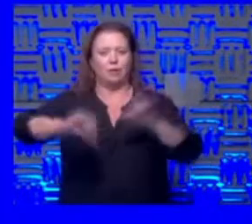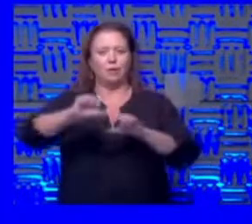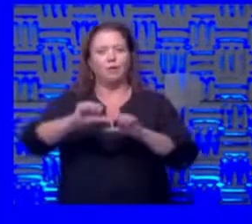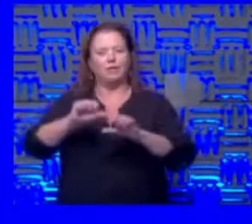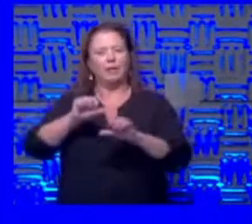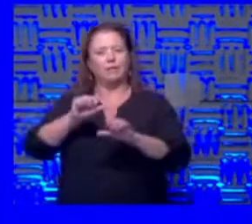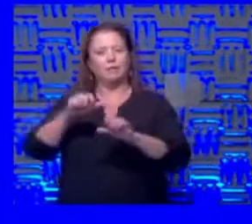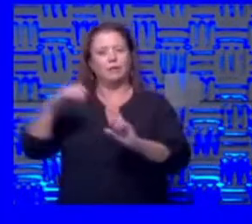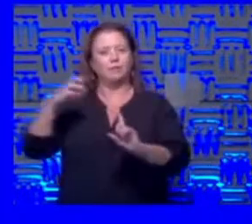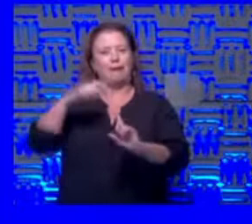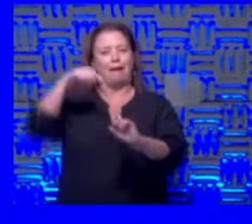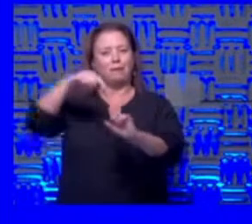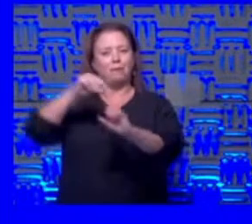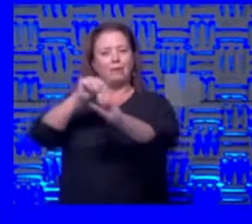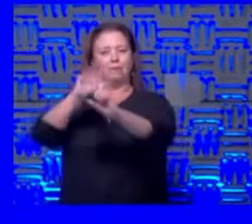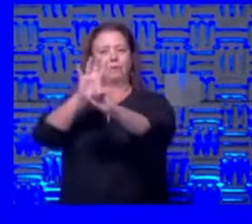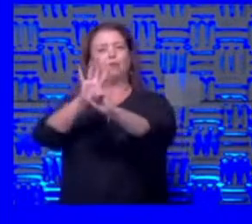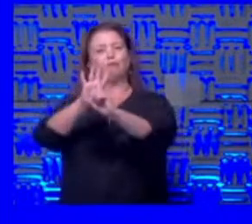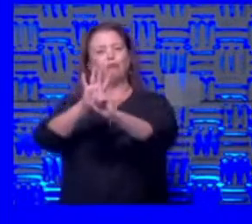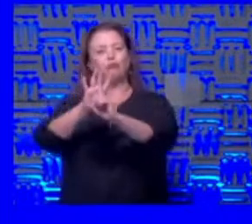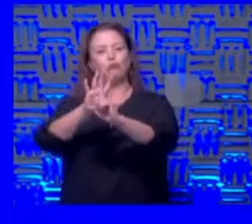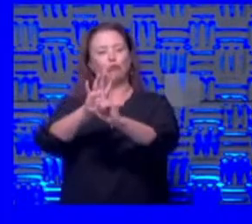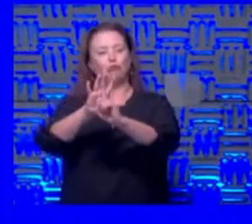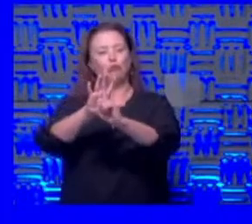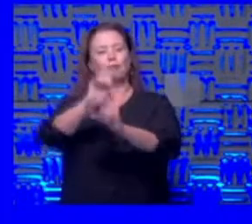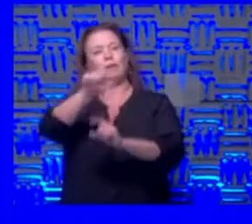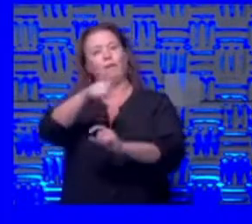exposure and risk. So the other part to the exposure is